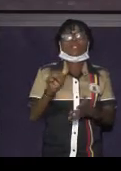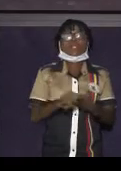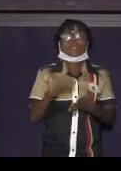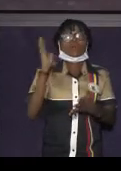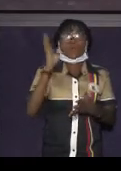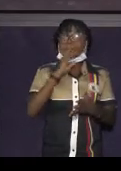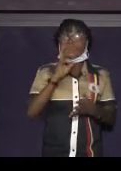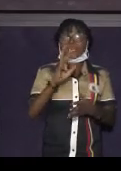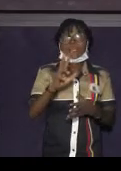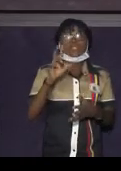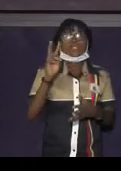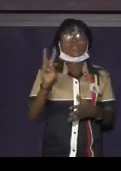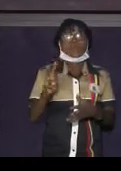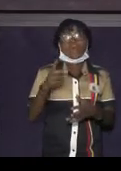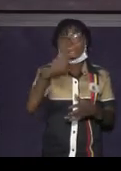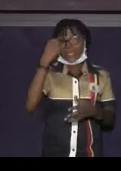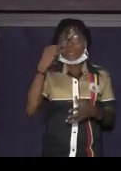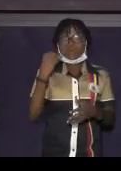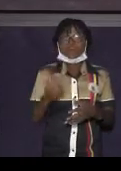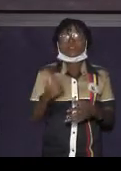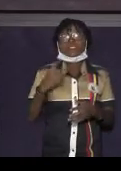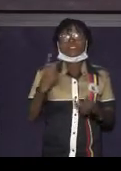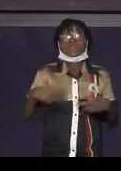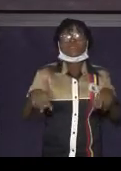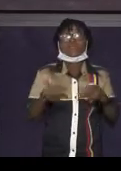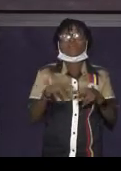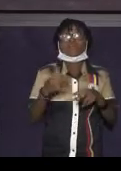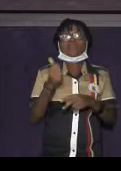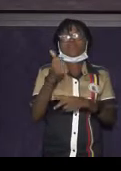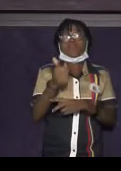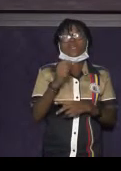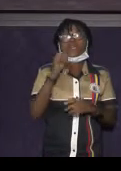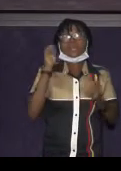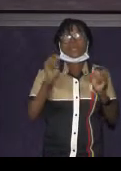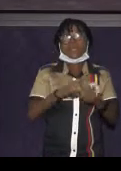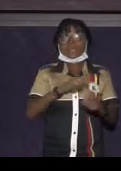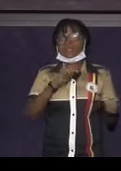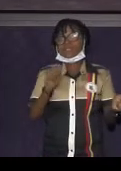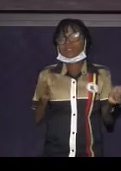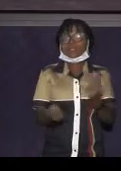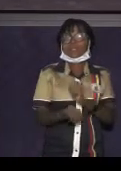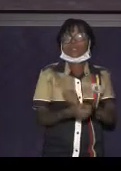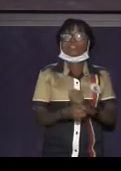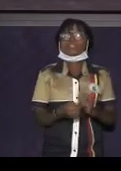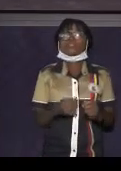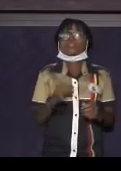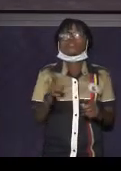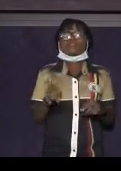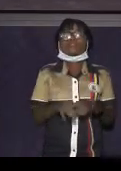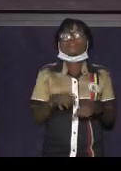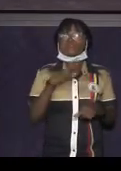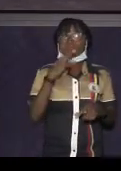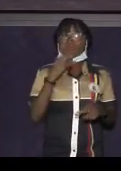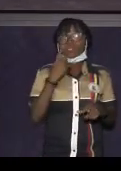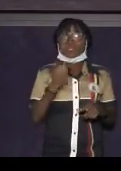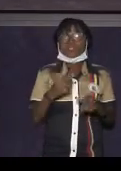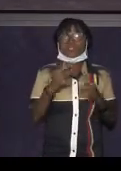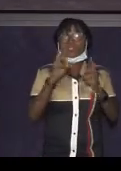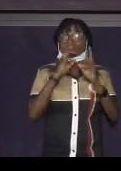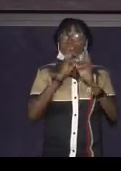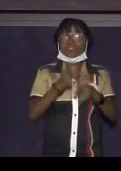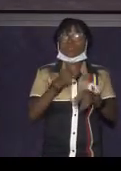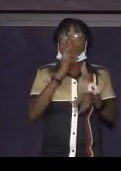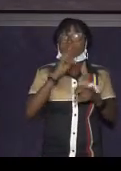be 32. And so because the value of a can change, that's why we call it a variable, something that varies. And so the result will also be